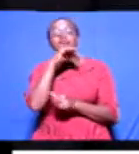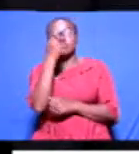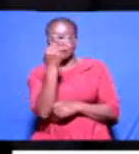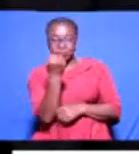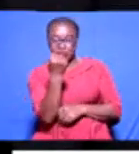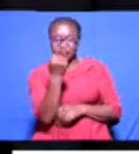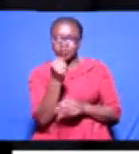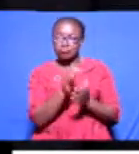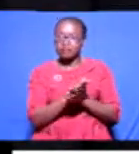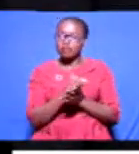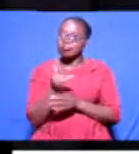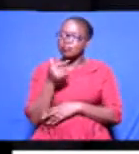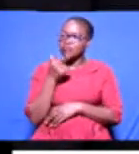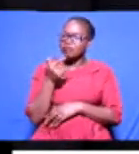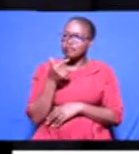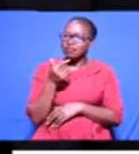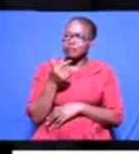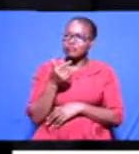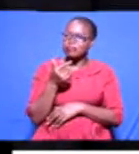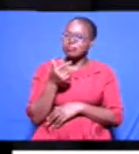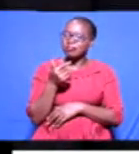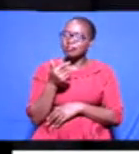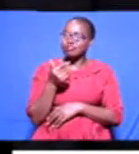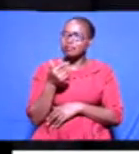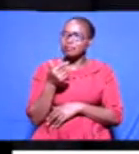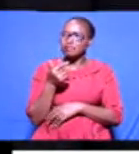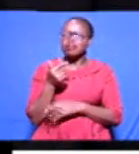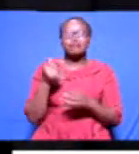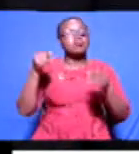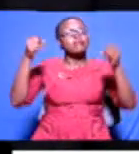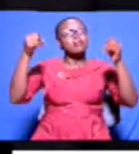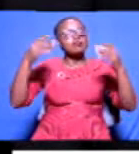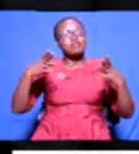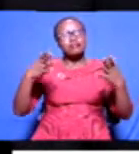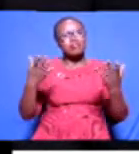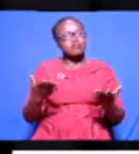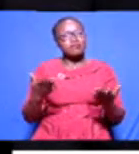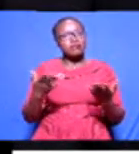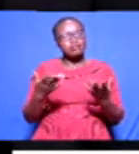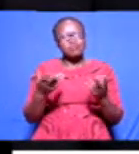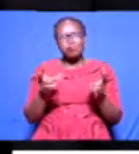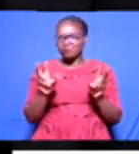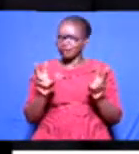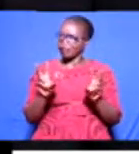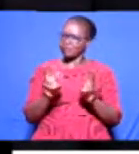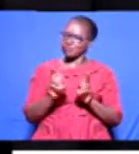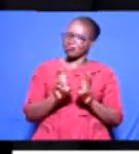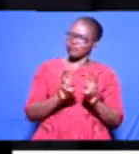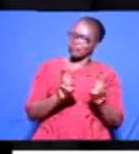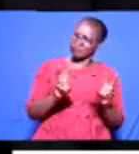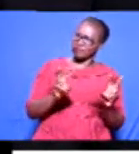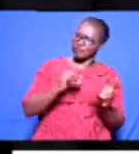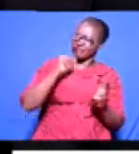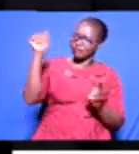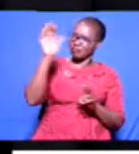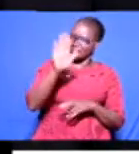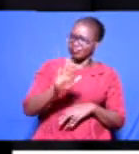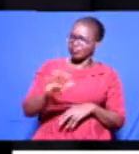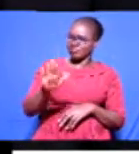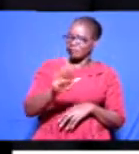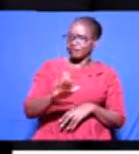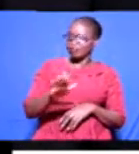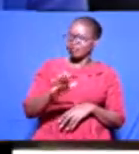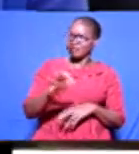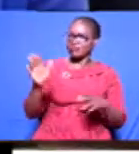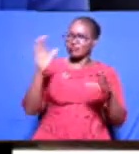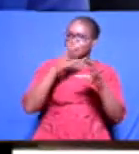can say quite clearly that from the looks in the political terrain, we have our